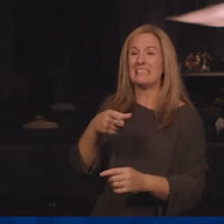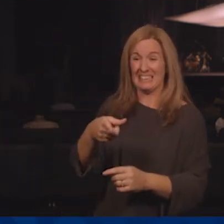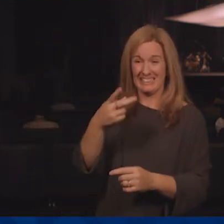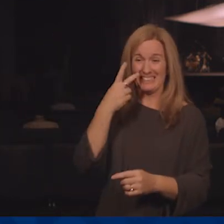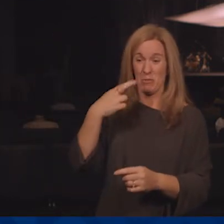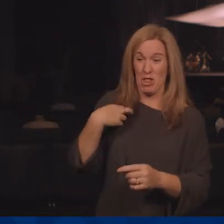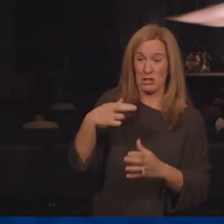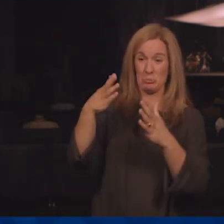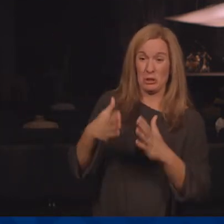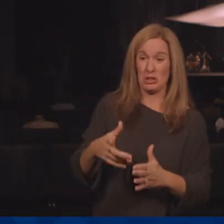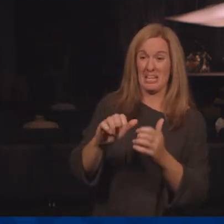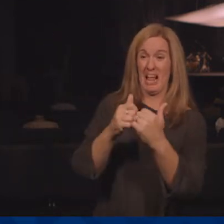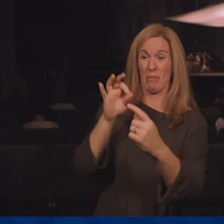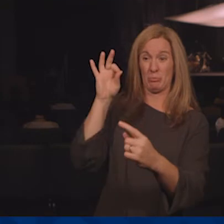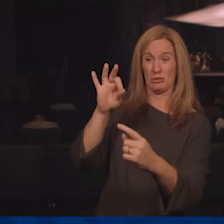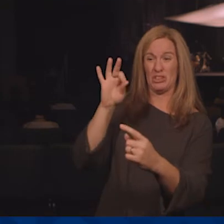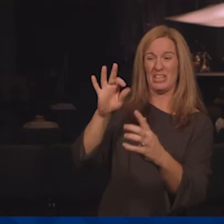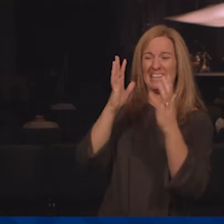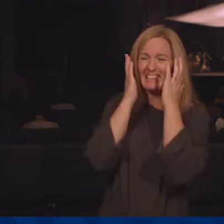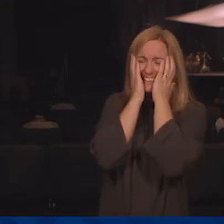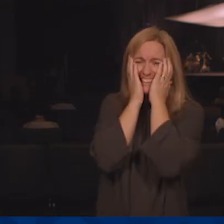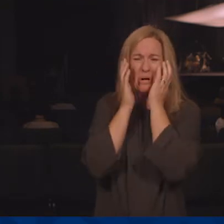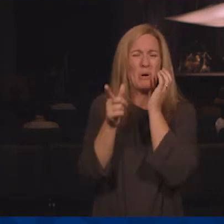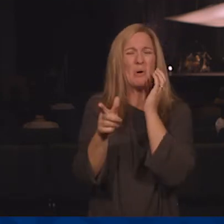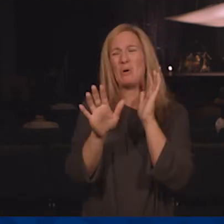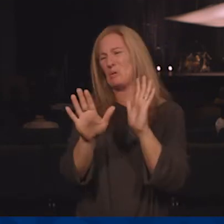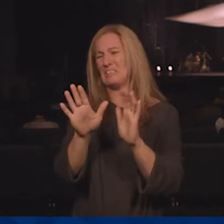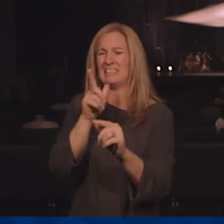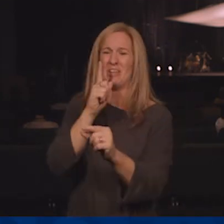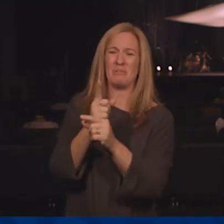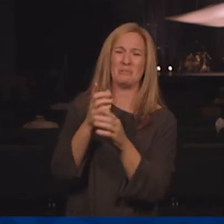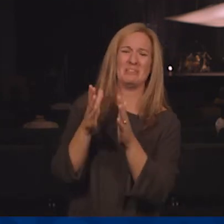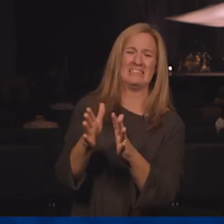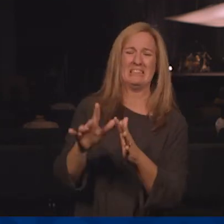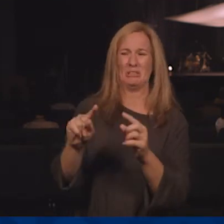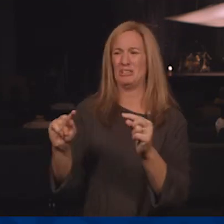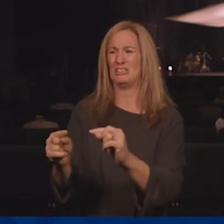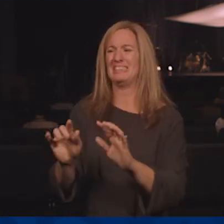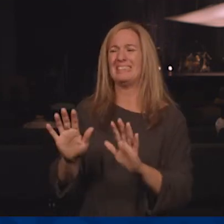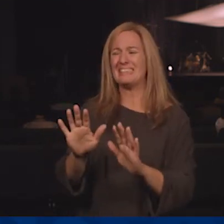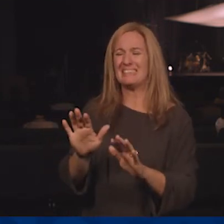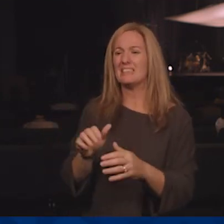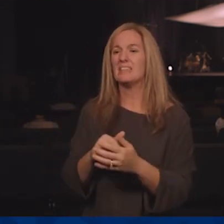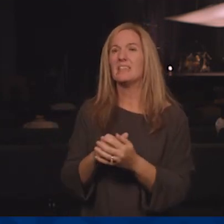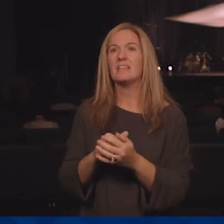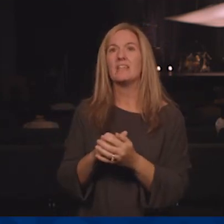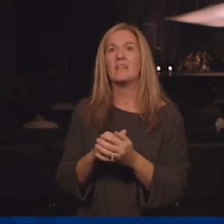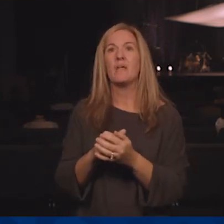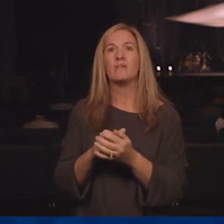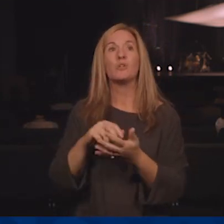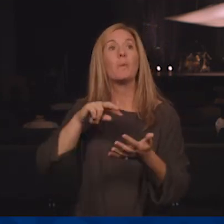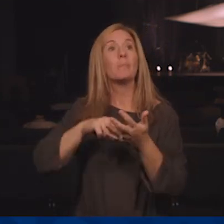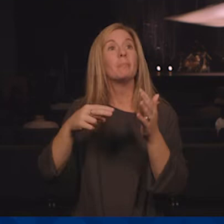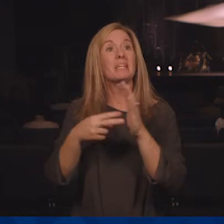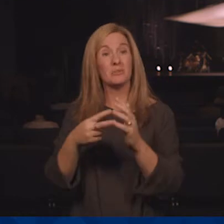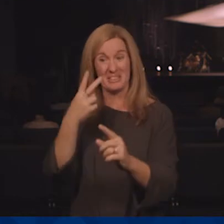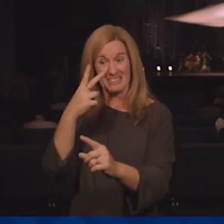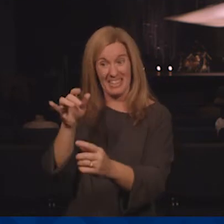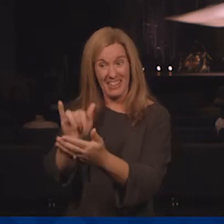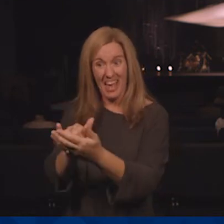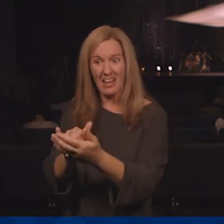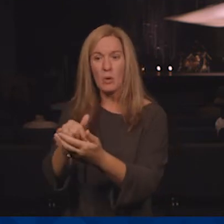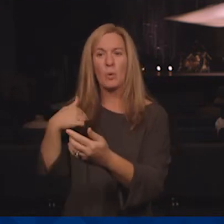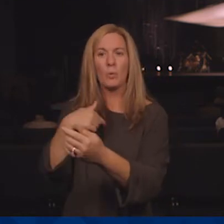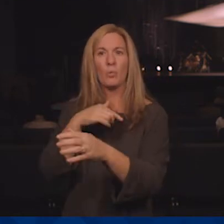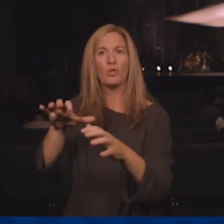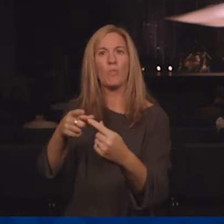my gosh, they're doing more harm than good. What does that mean? It means that we do more good than harm.